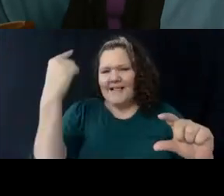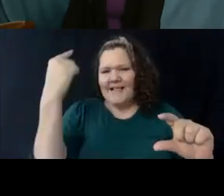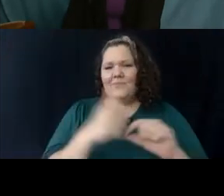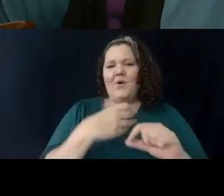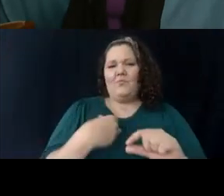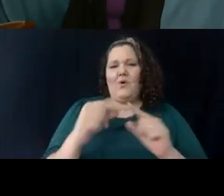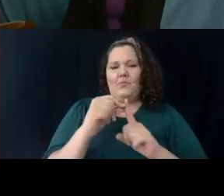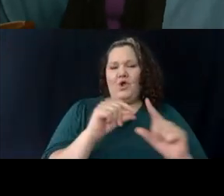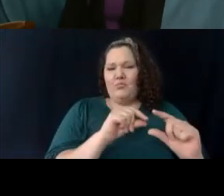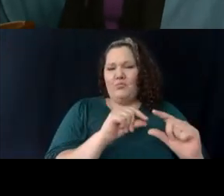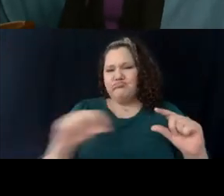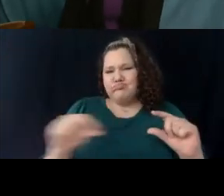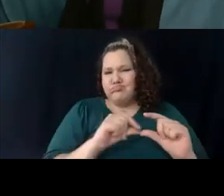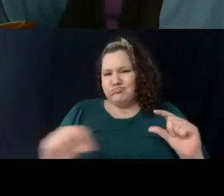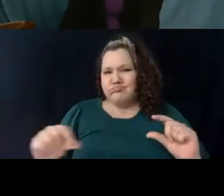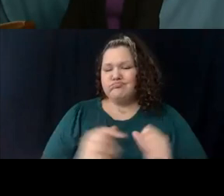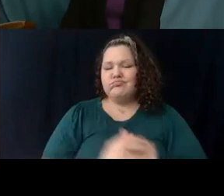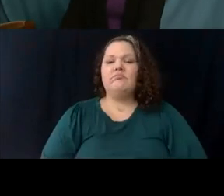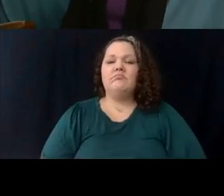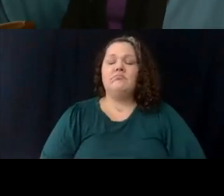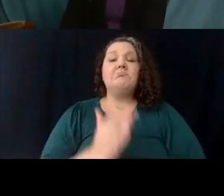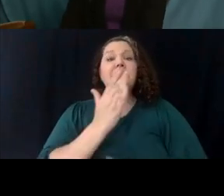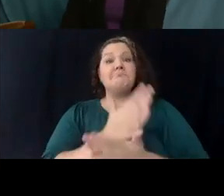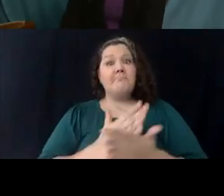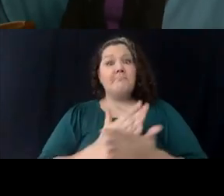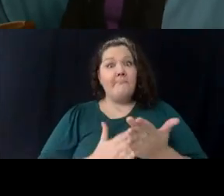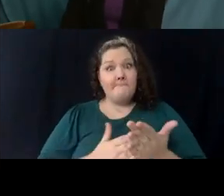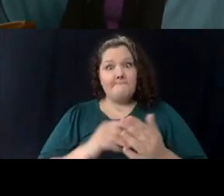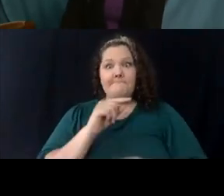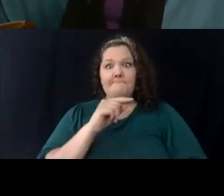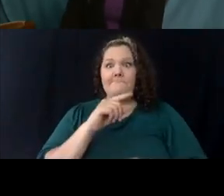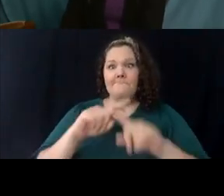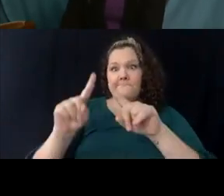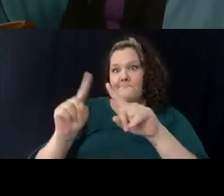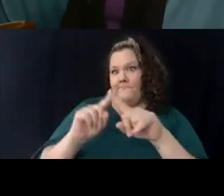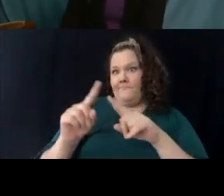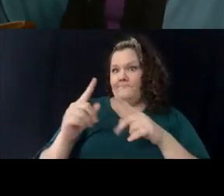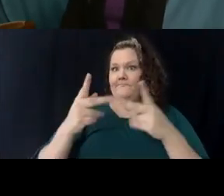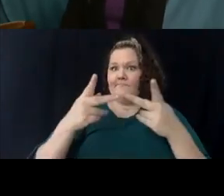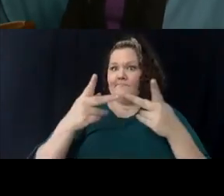When you have captions, typically you'll see black background with white text.